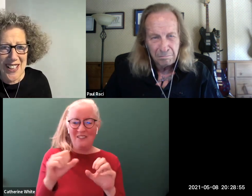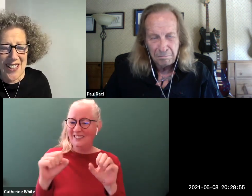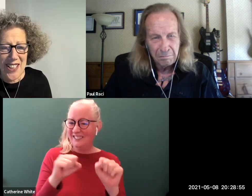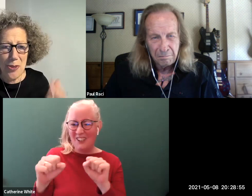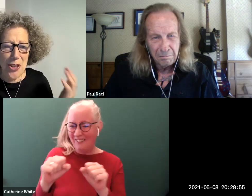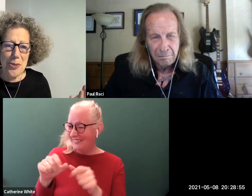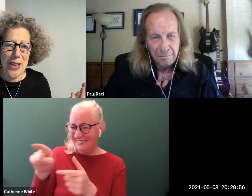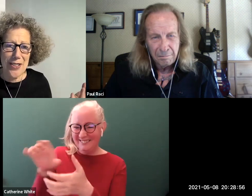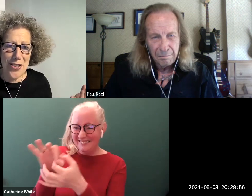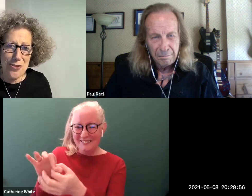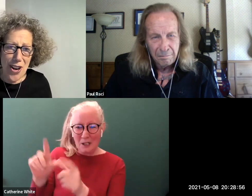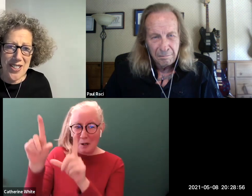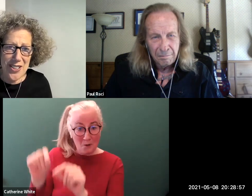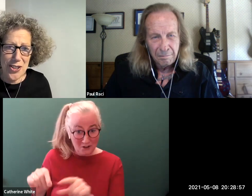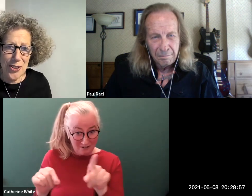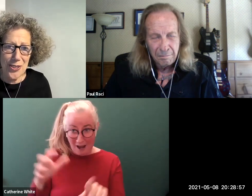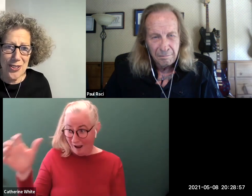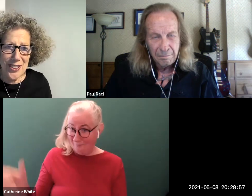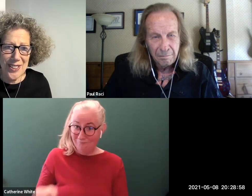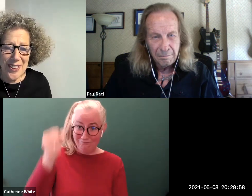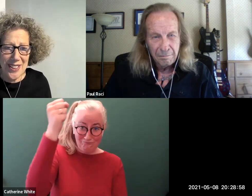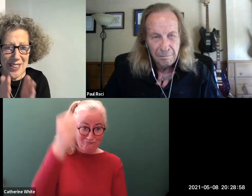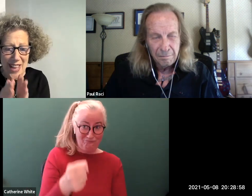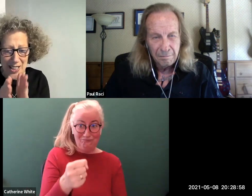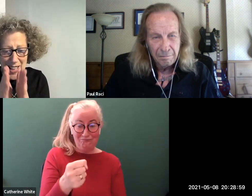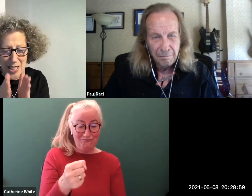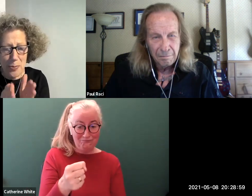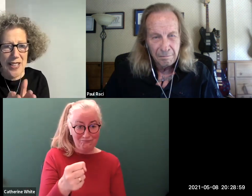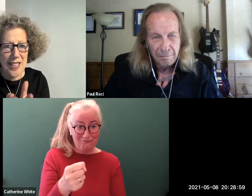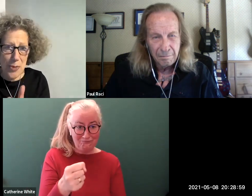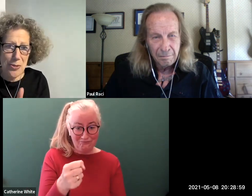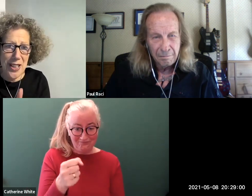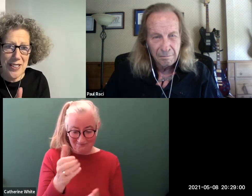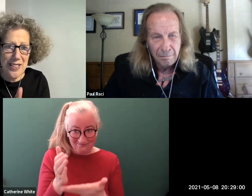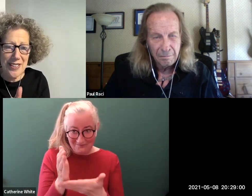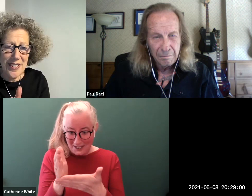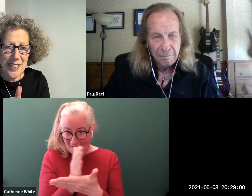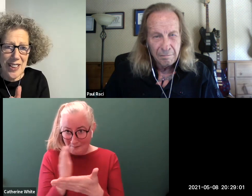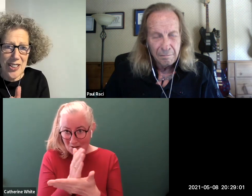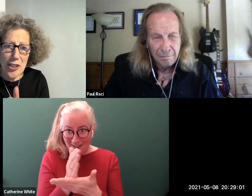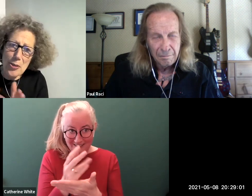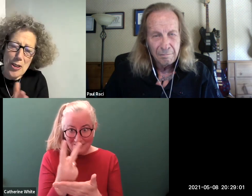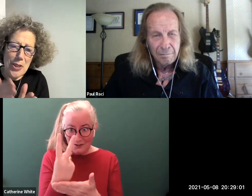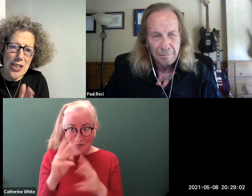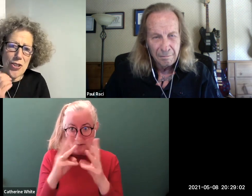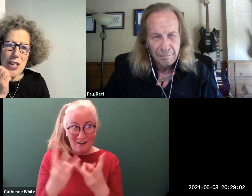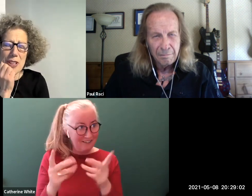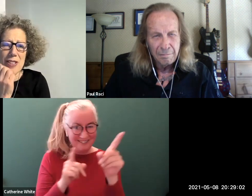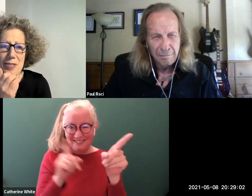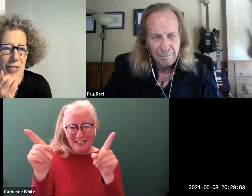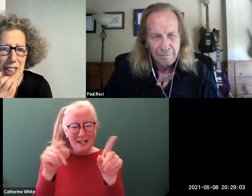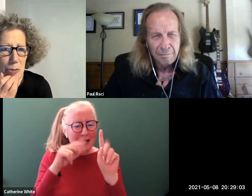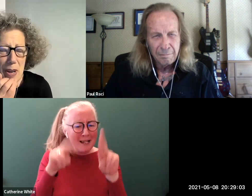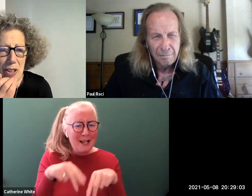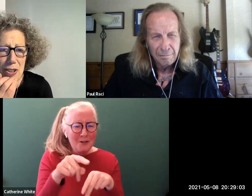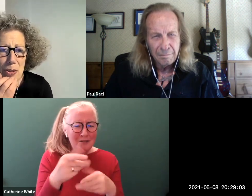computers, you were plunged right into that space in between. Can you share with us